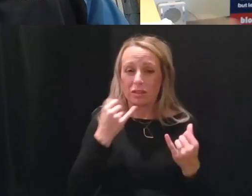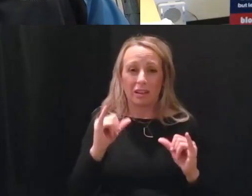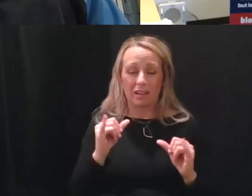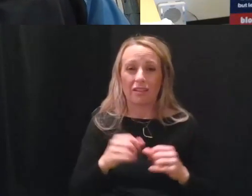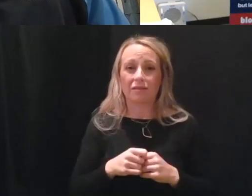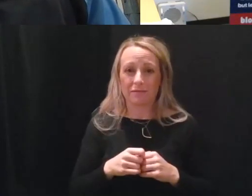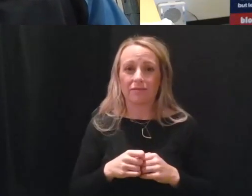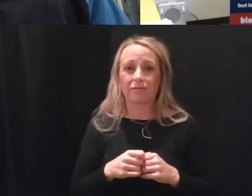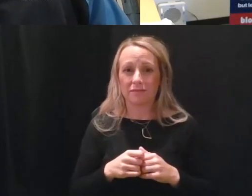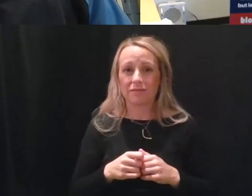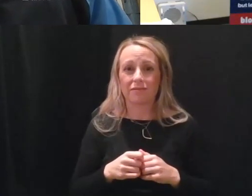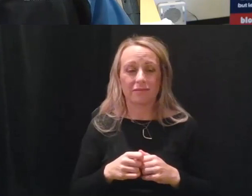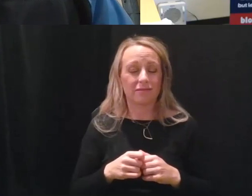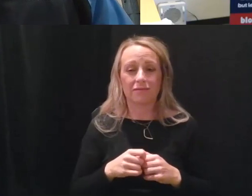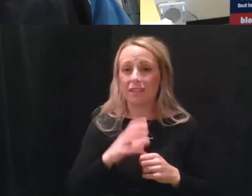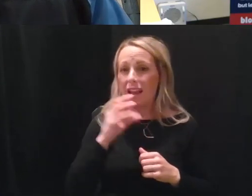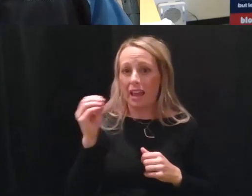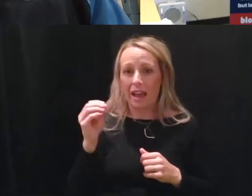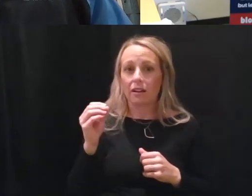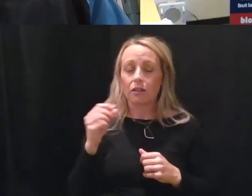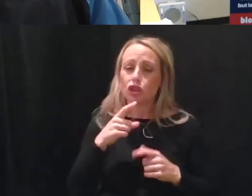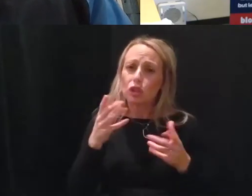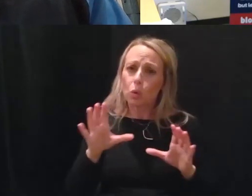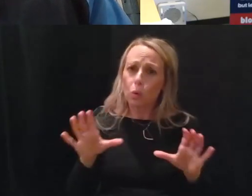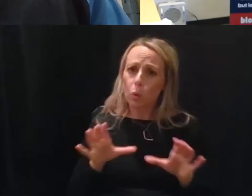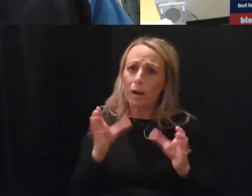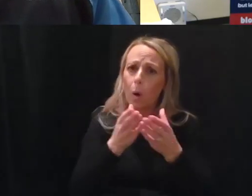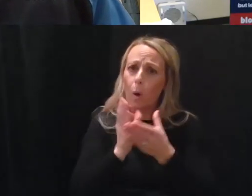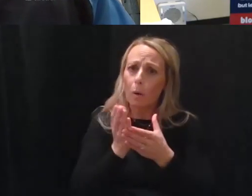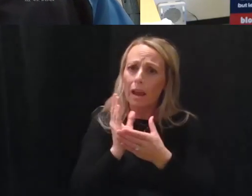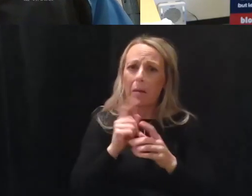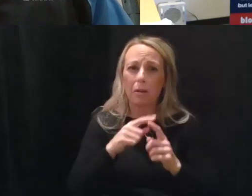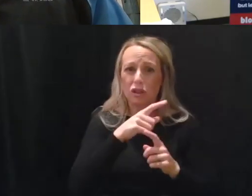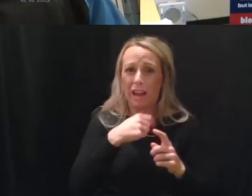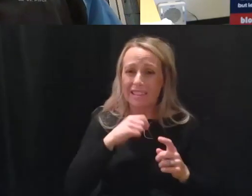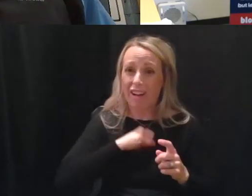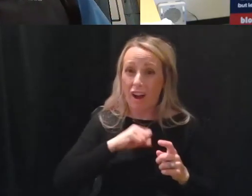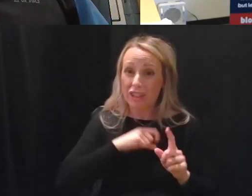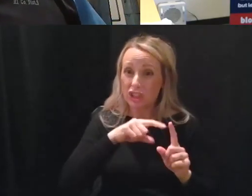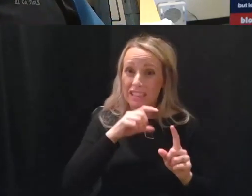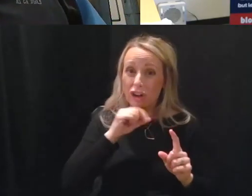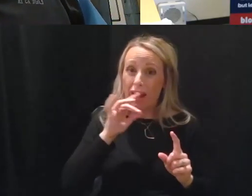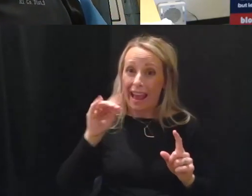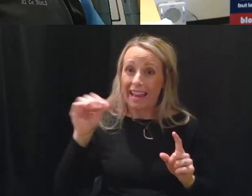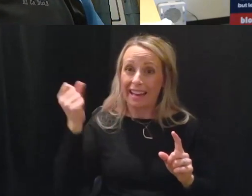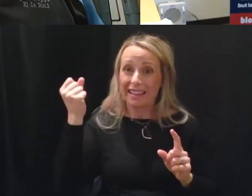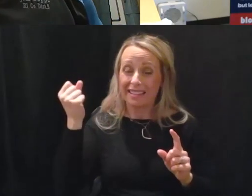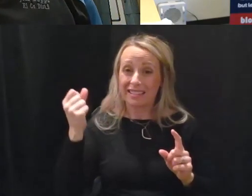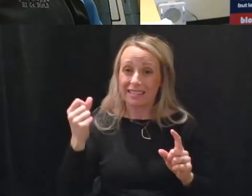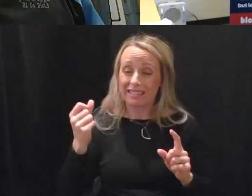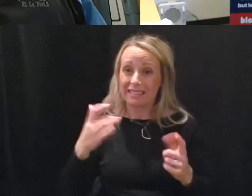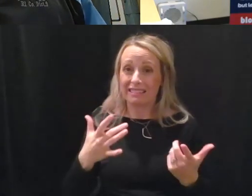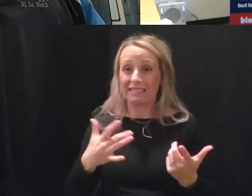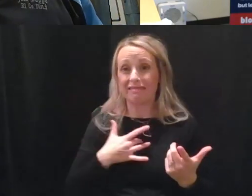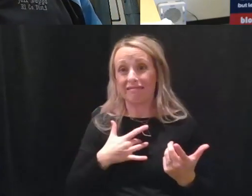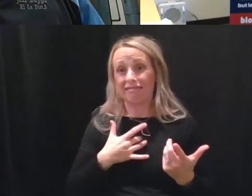also. But she's doing okay. But her big thing is she has the cough and she's in her 80s. And that's just about